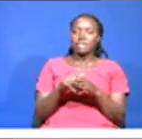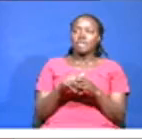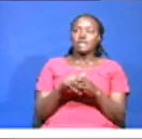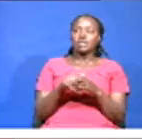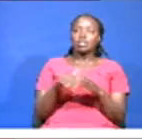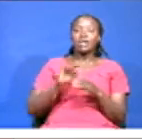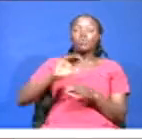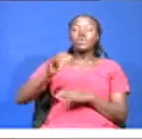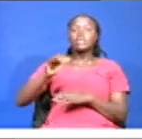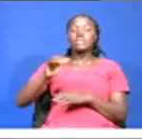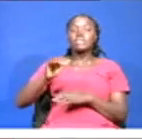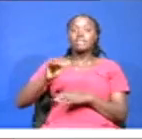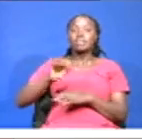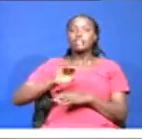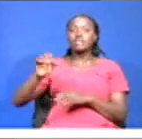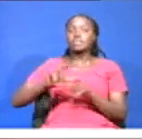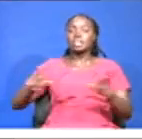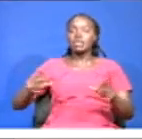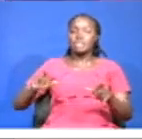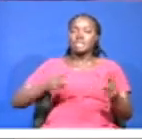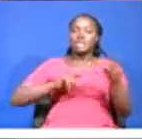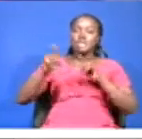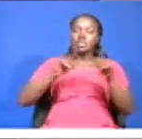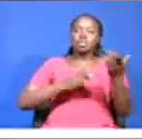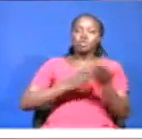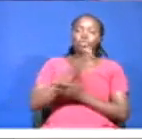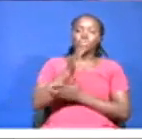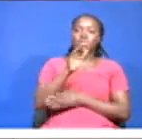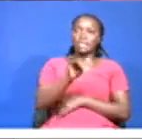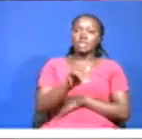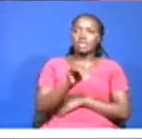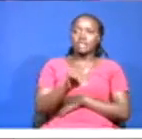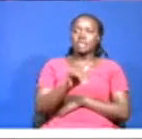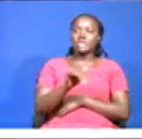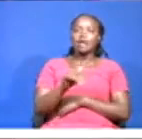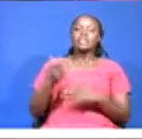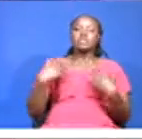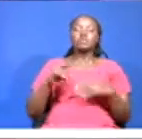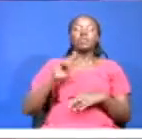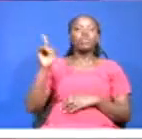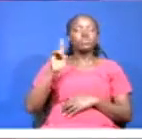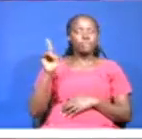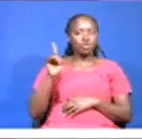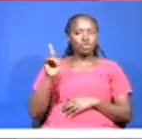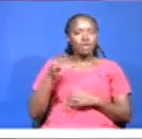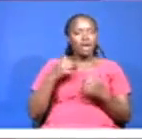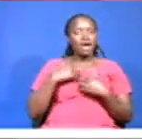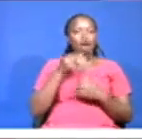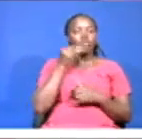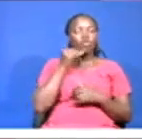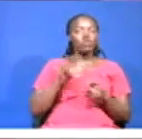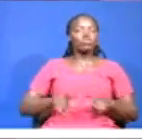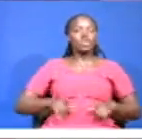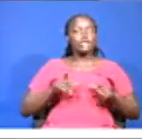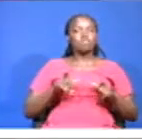city, in our journey to ensuring that the residents of Nairobi have homes to live in, and